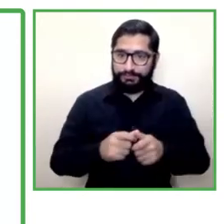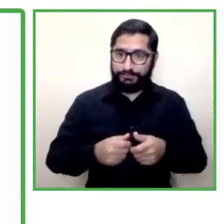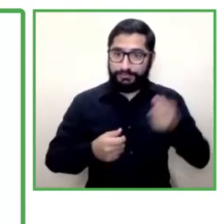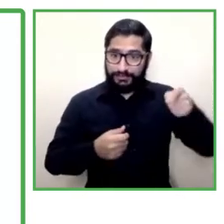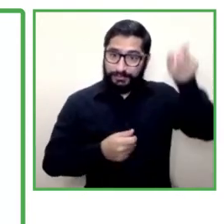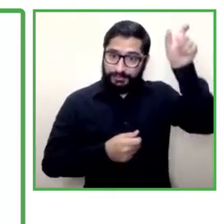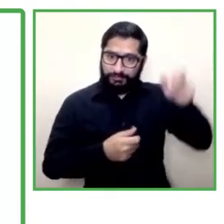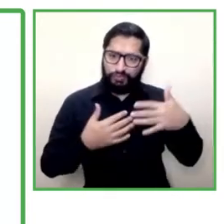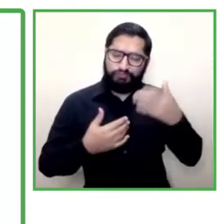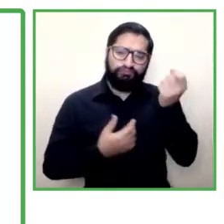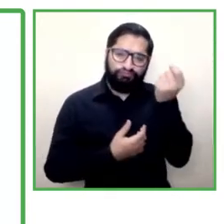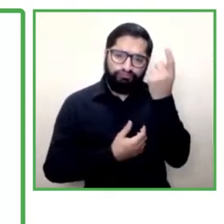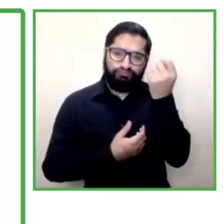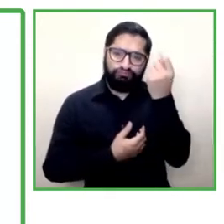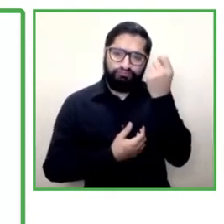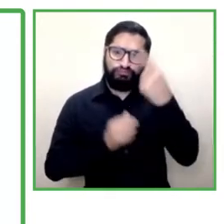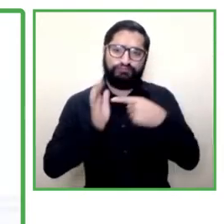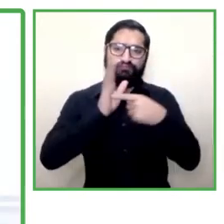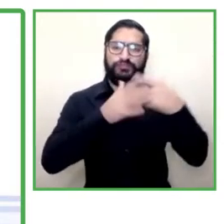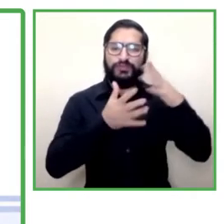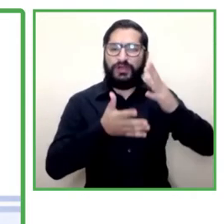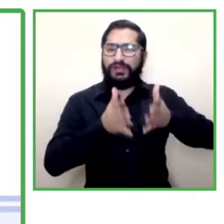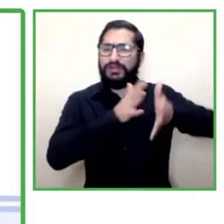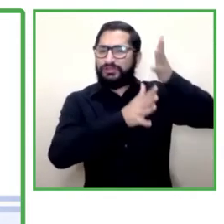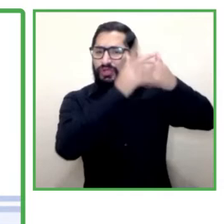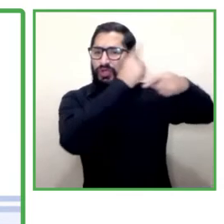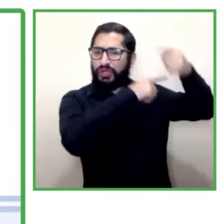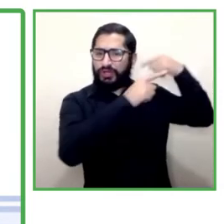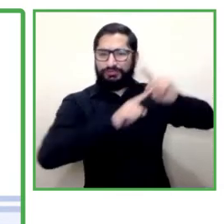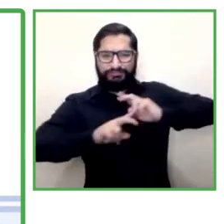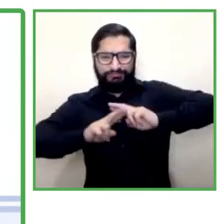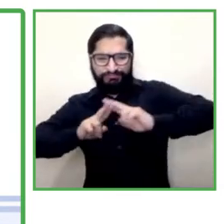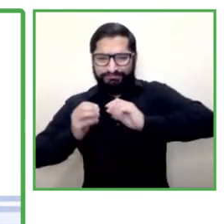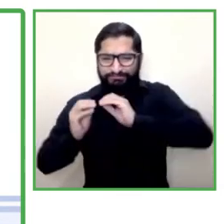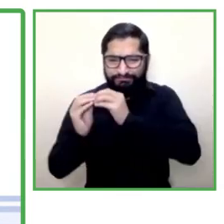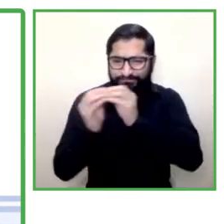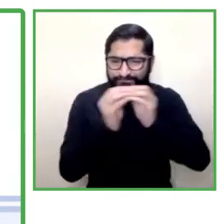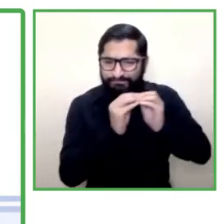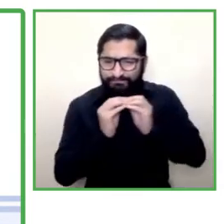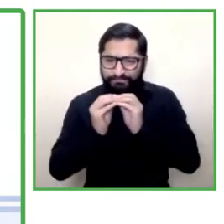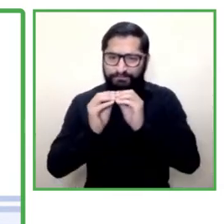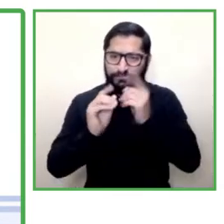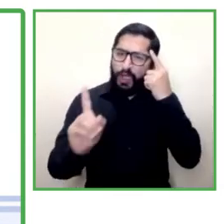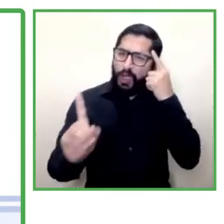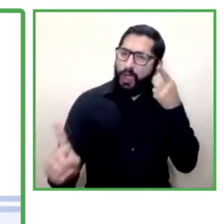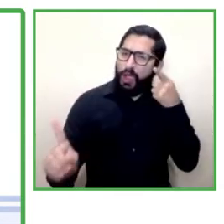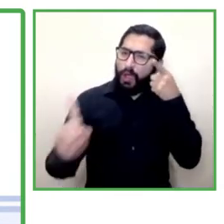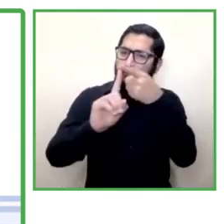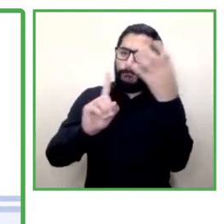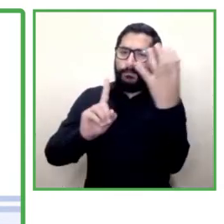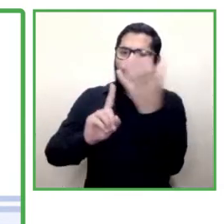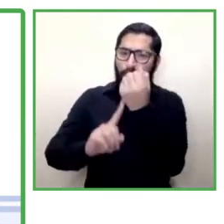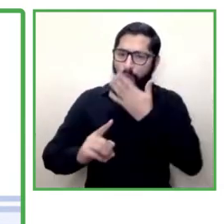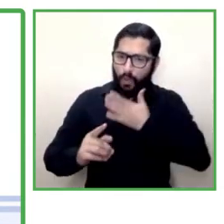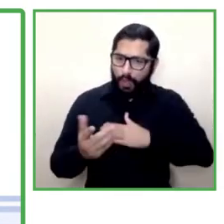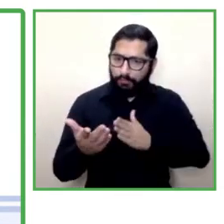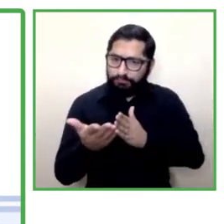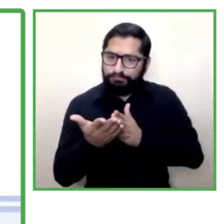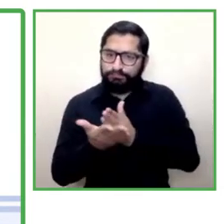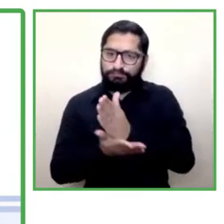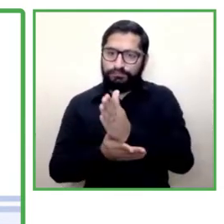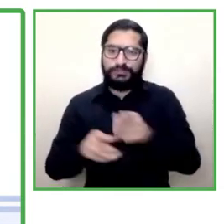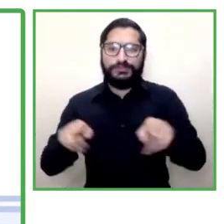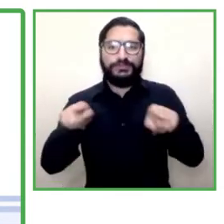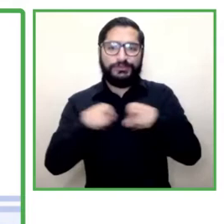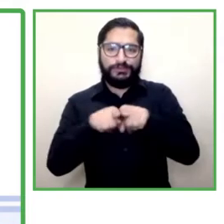disabilities. We'll understand their background, what they've done, where they're aiming. I'll start. I'm one of